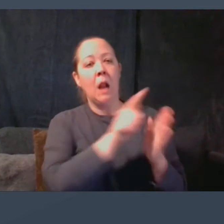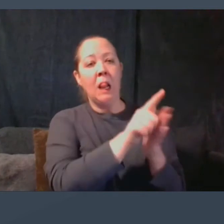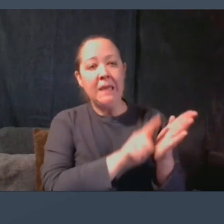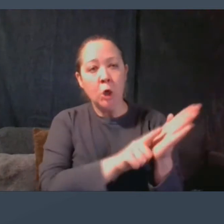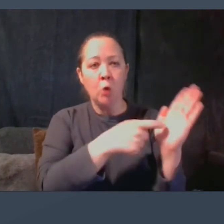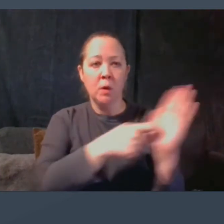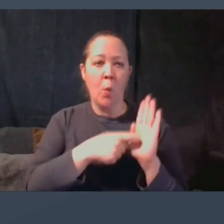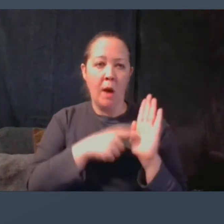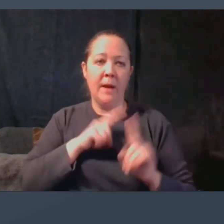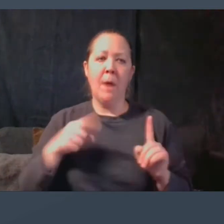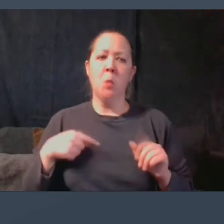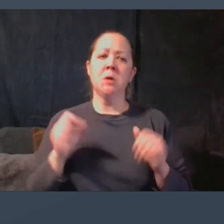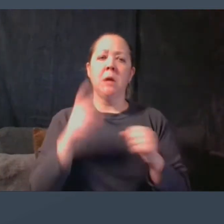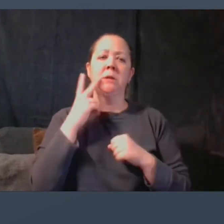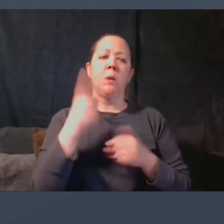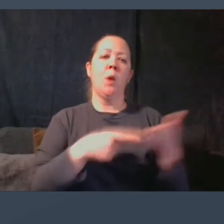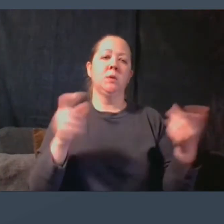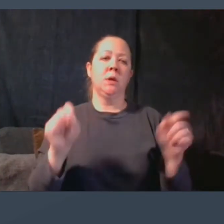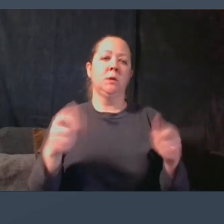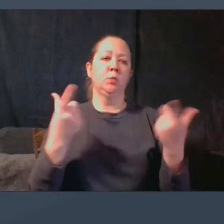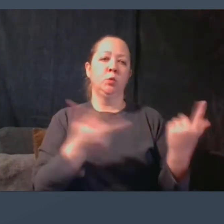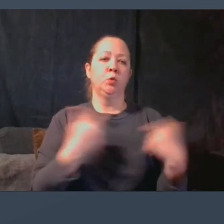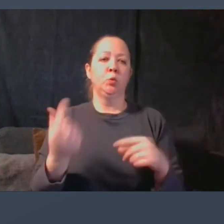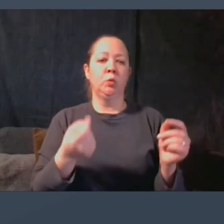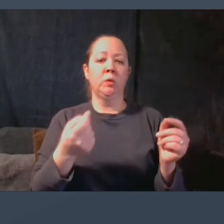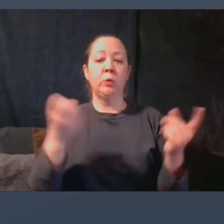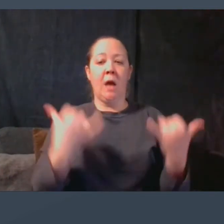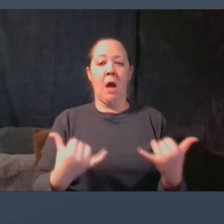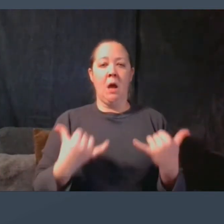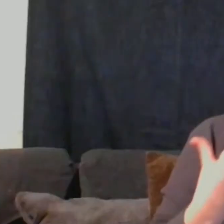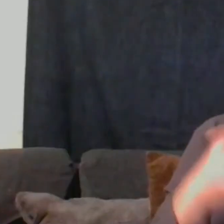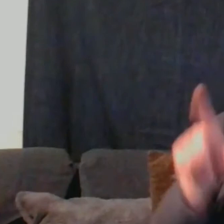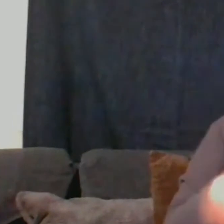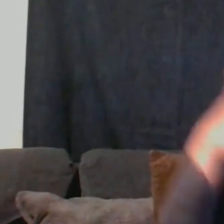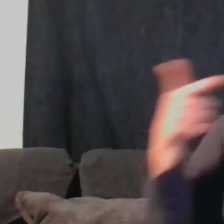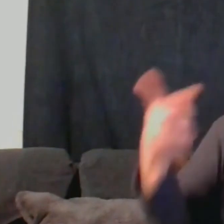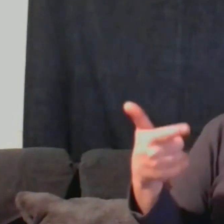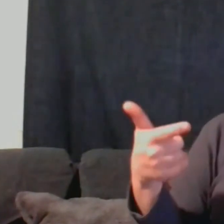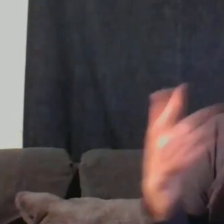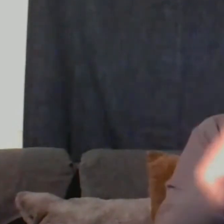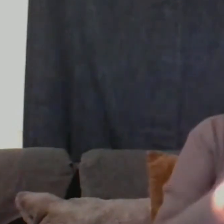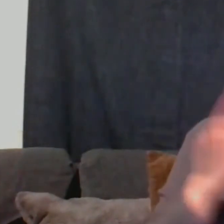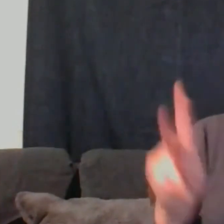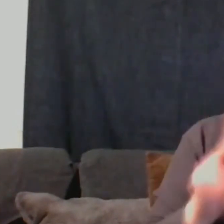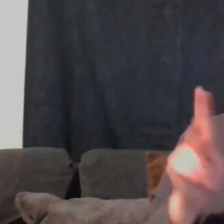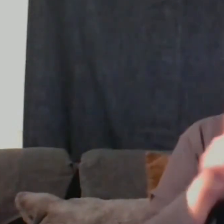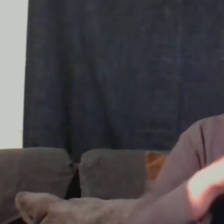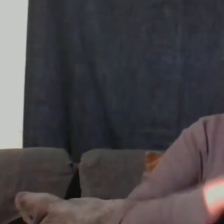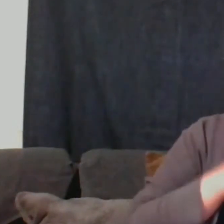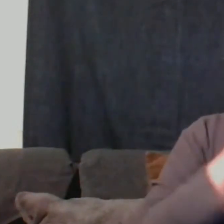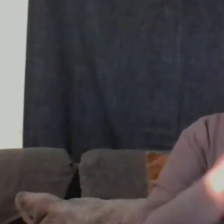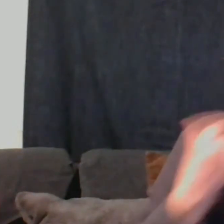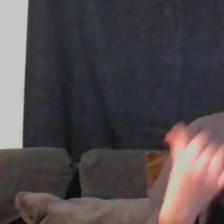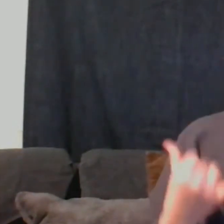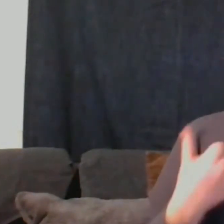there. So now I'm going to turn to, I know there, so many, some people are on right now and some people are meeting with the